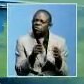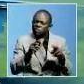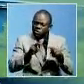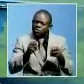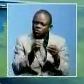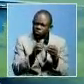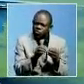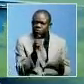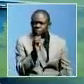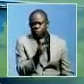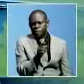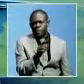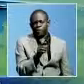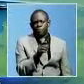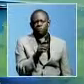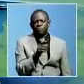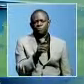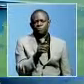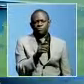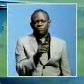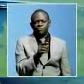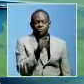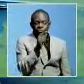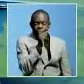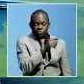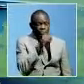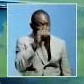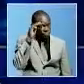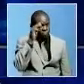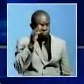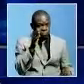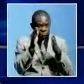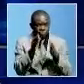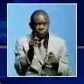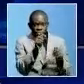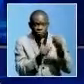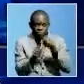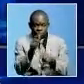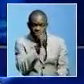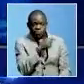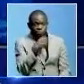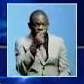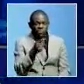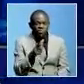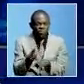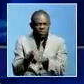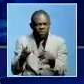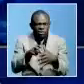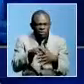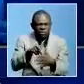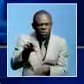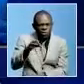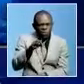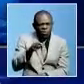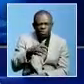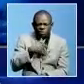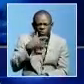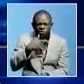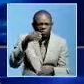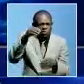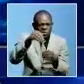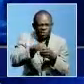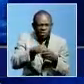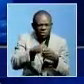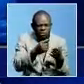any form. Mr. Sikumba has since encouraged all stakeholders who feel left out in the consultations to use